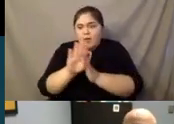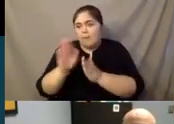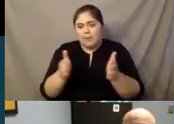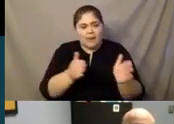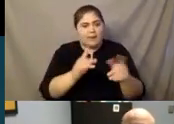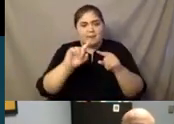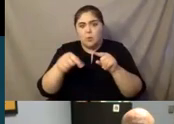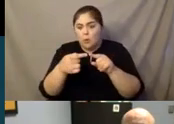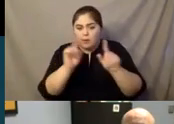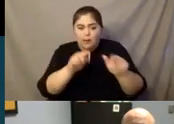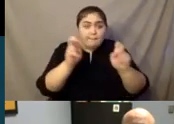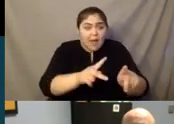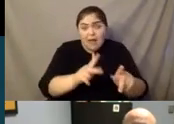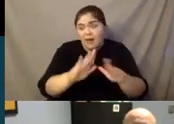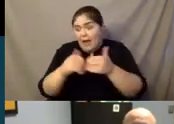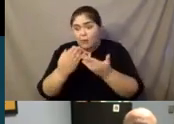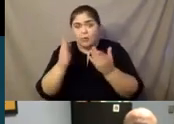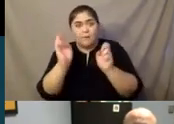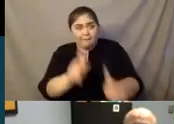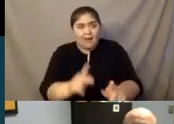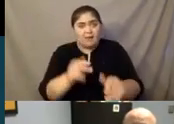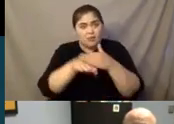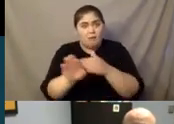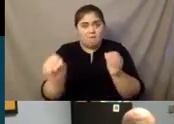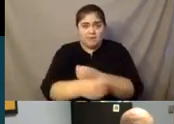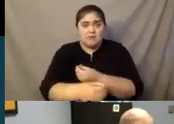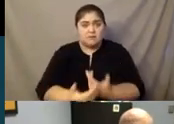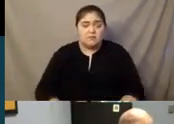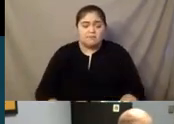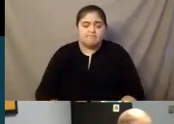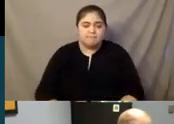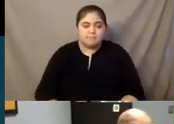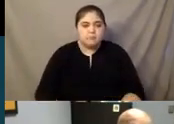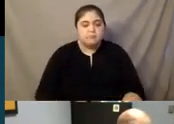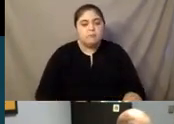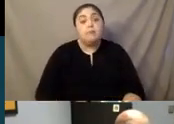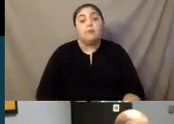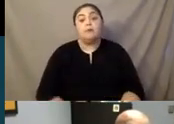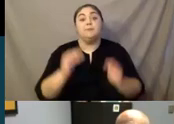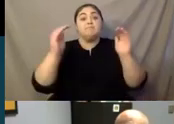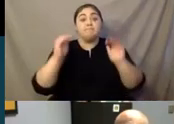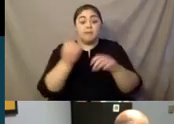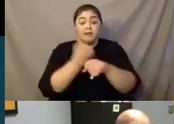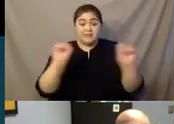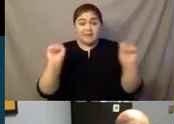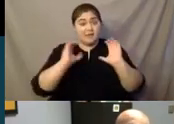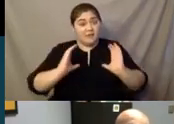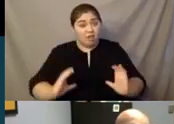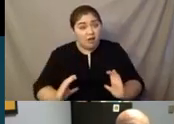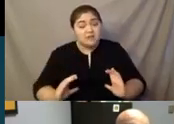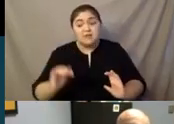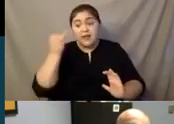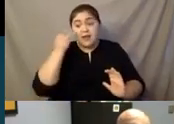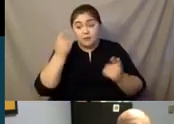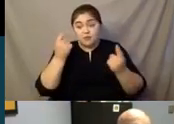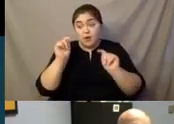we're coming back into the offices. The second part, the safety of our clients. If we're trying to go